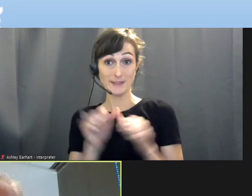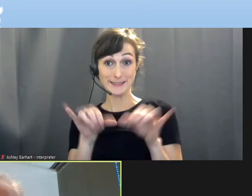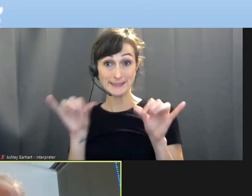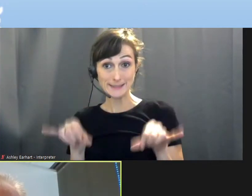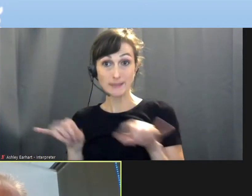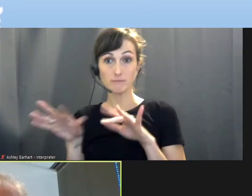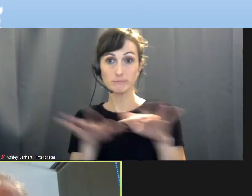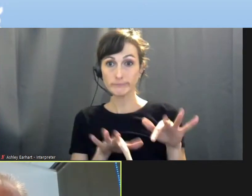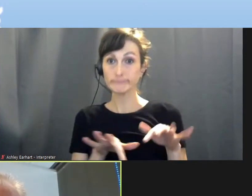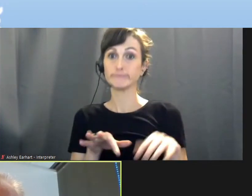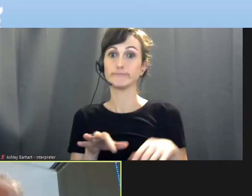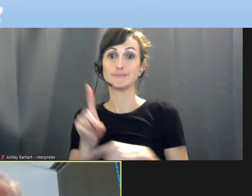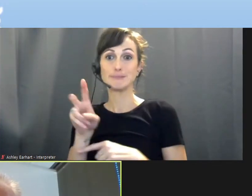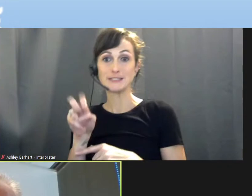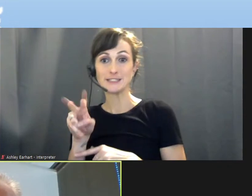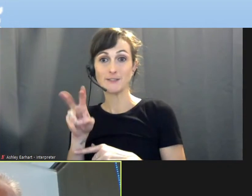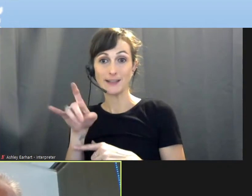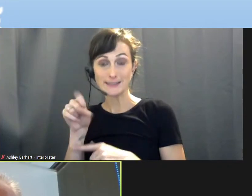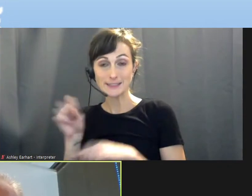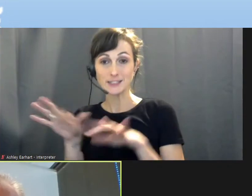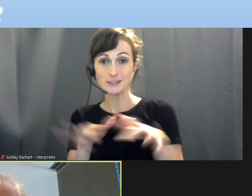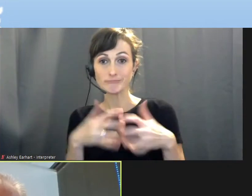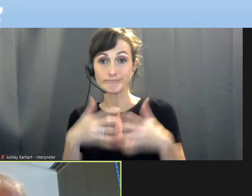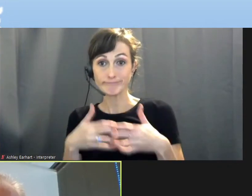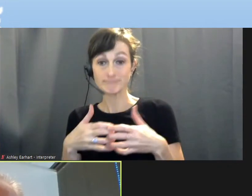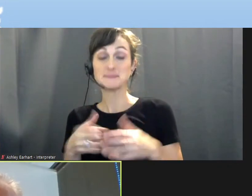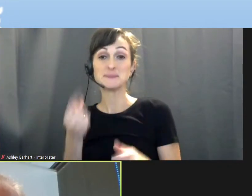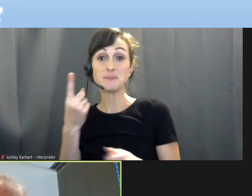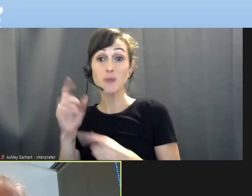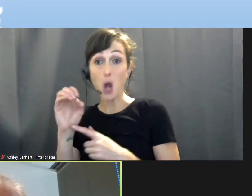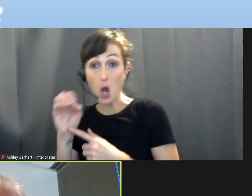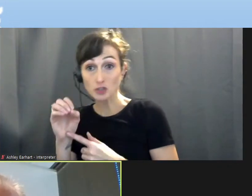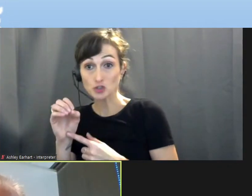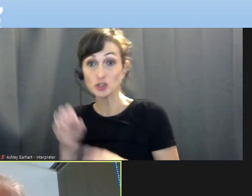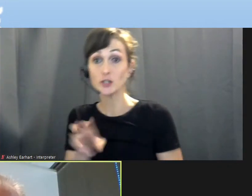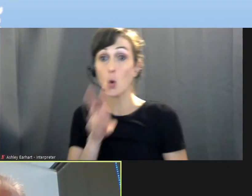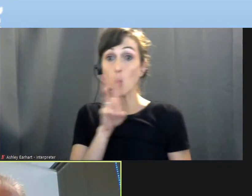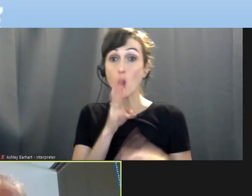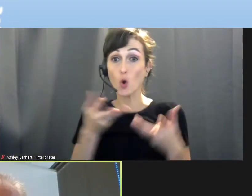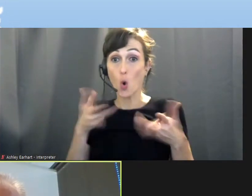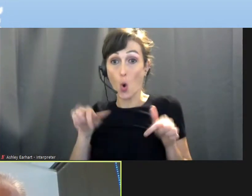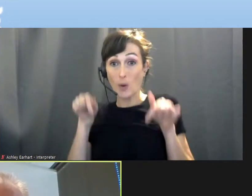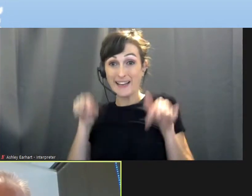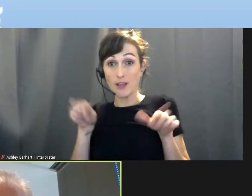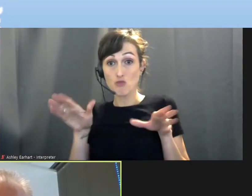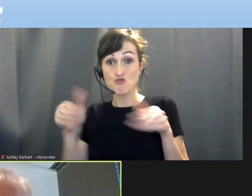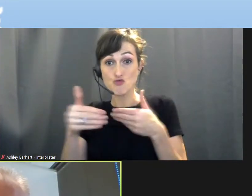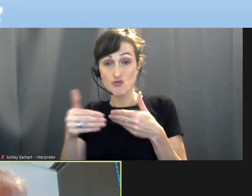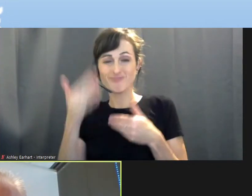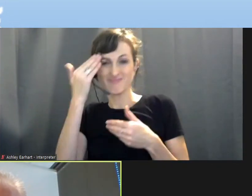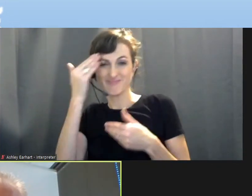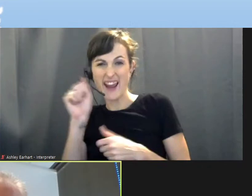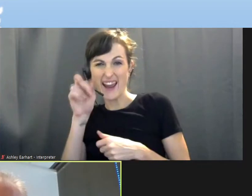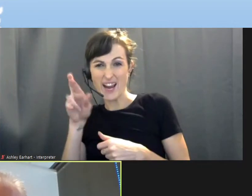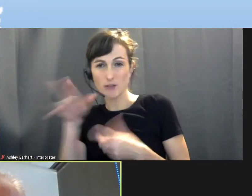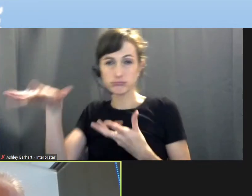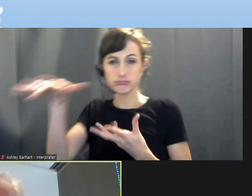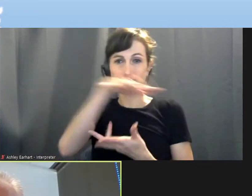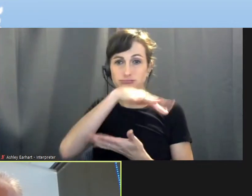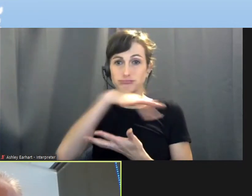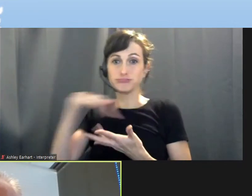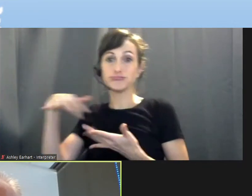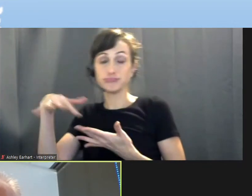our devices, the oxygen and water that's already in the room, it's just basically the ambient air that's in the room. It enters our Active